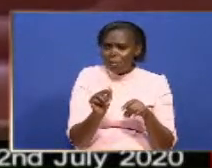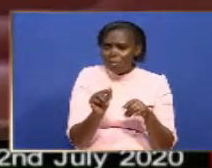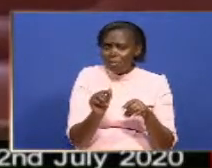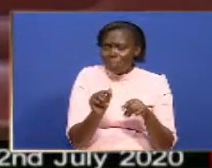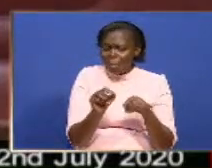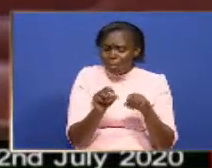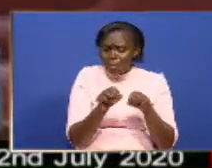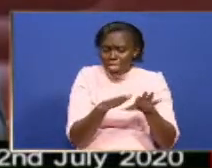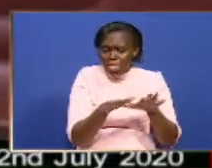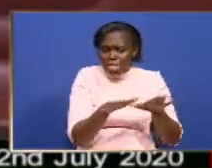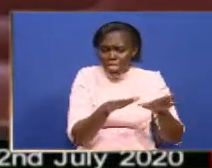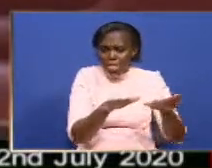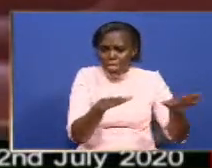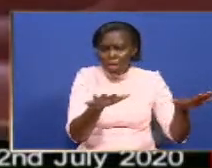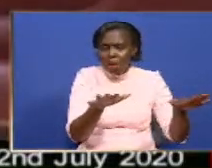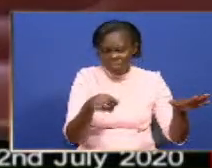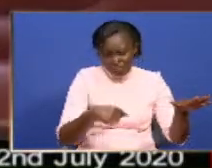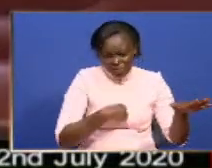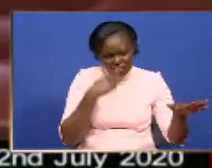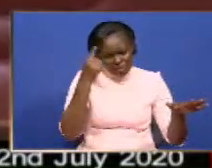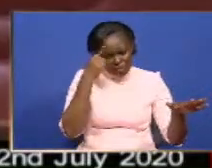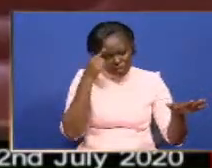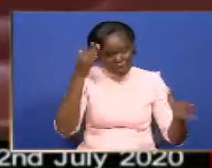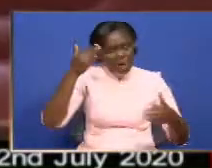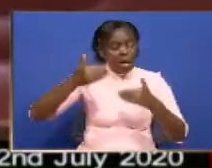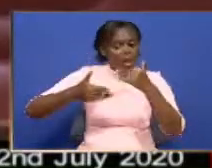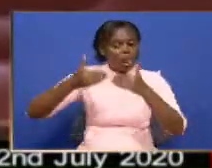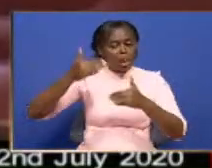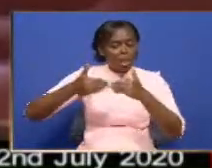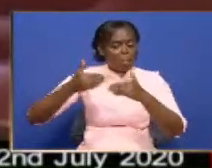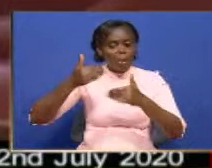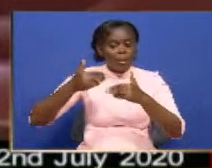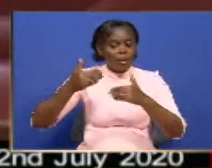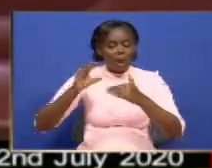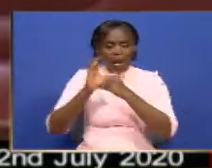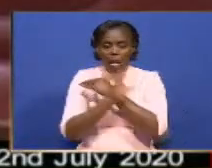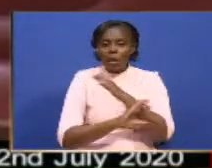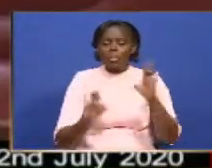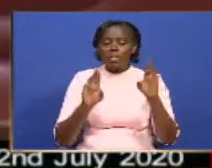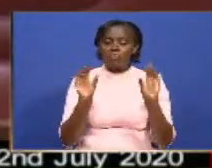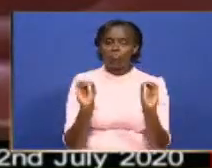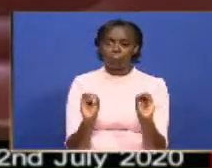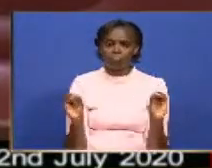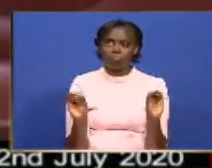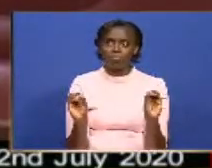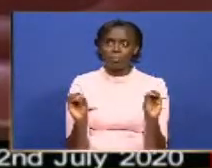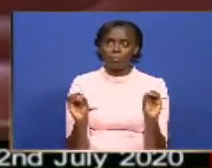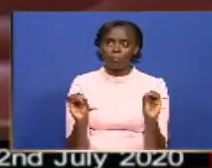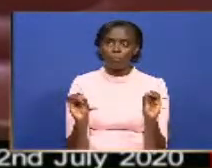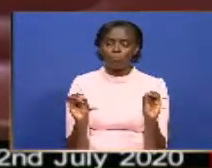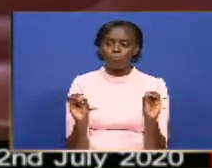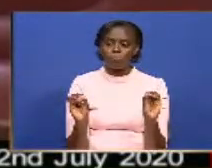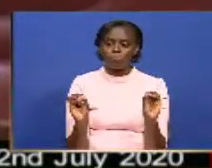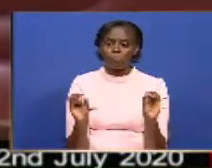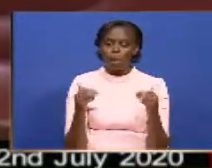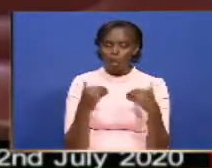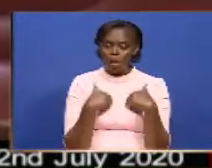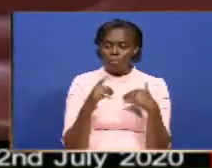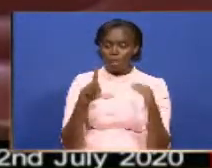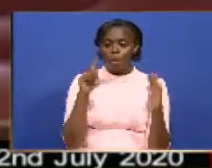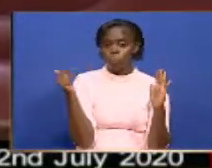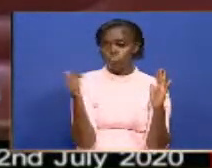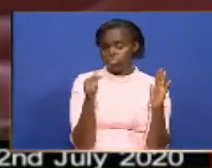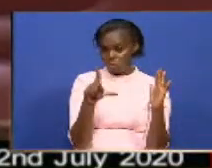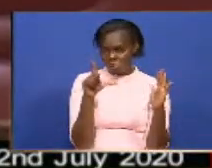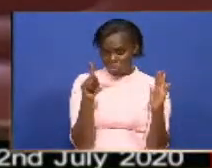spill, I don't think the neighboring countries are prepared to handle it. So, Madam Speaker, having these laws